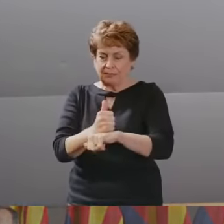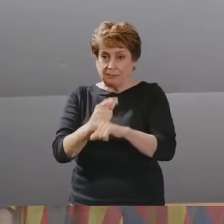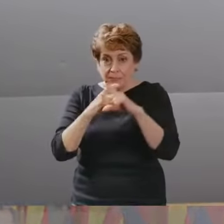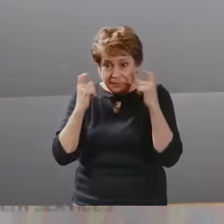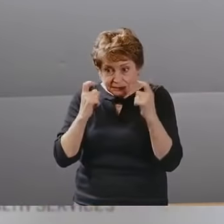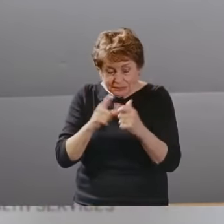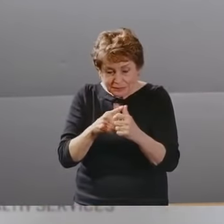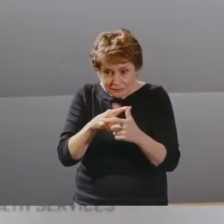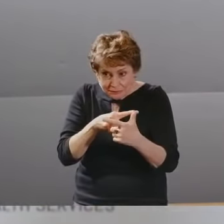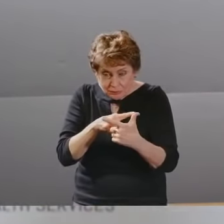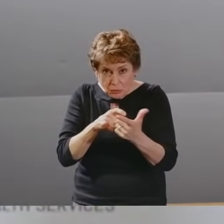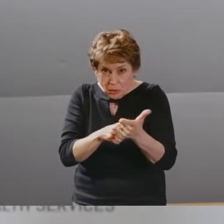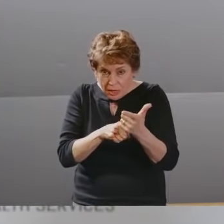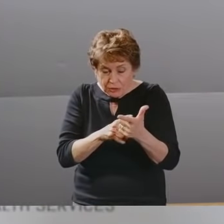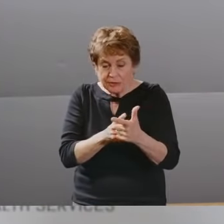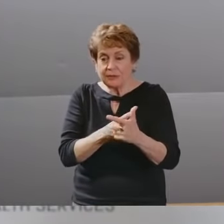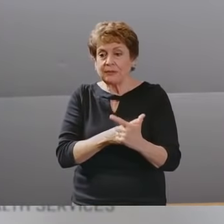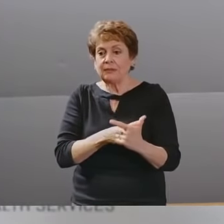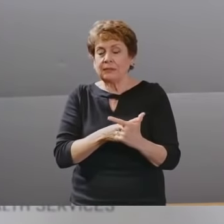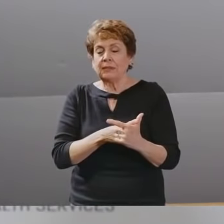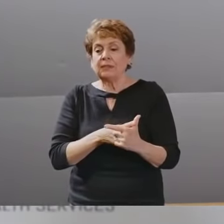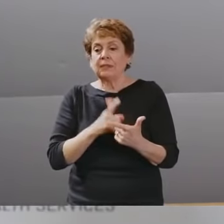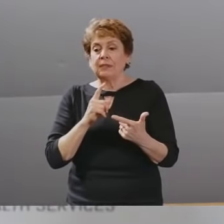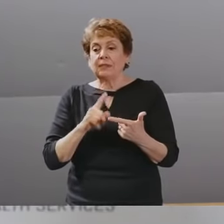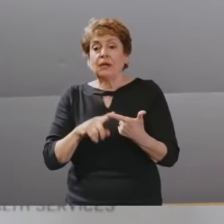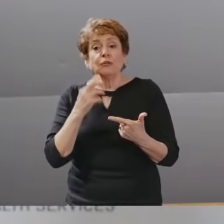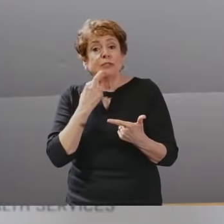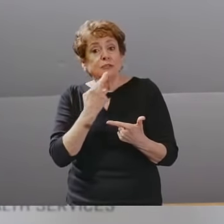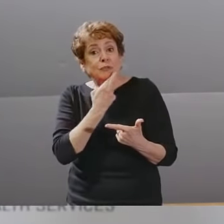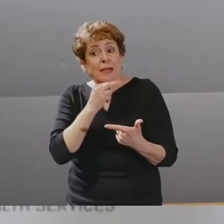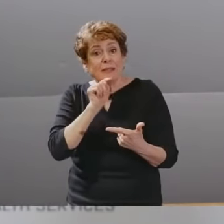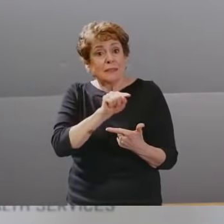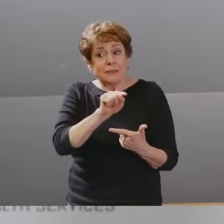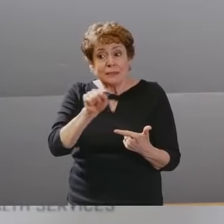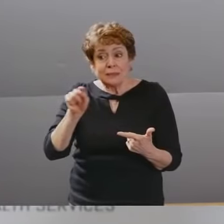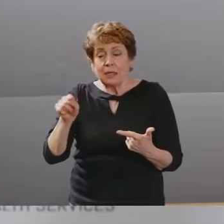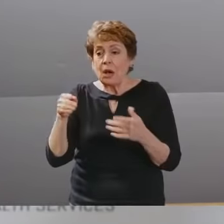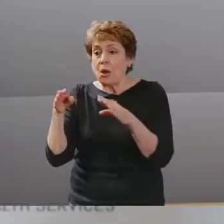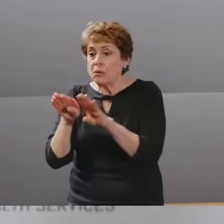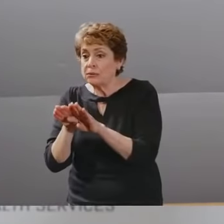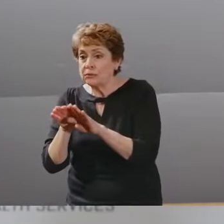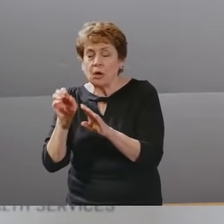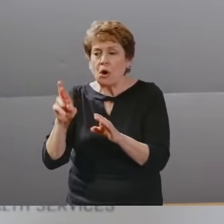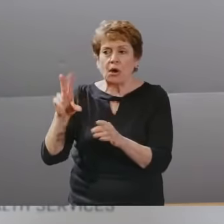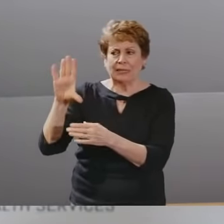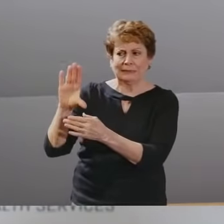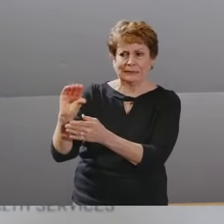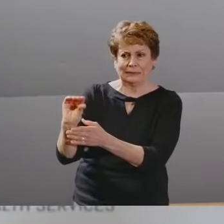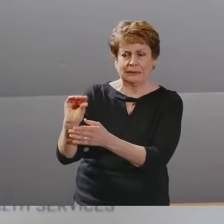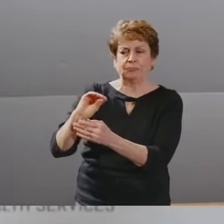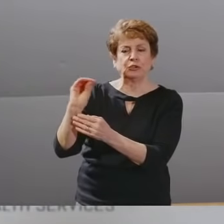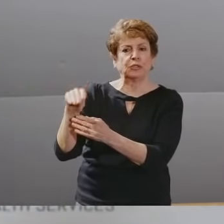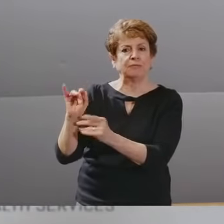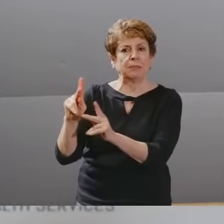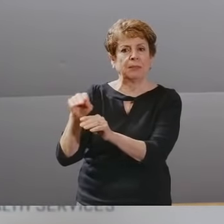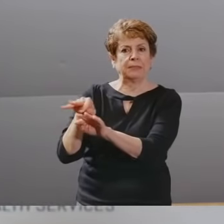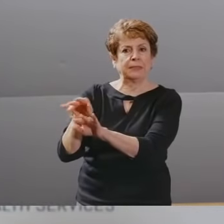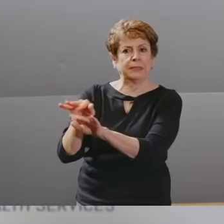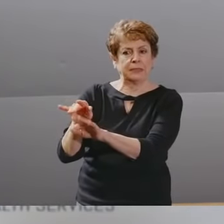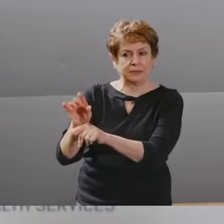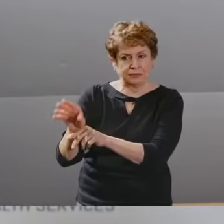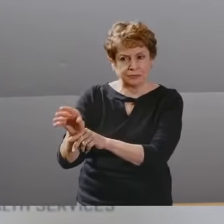reduced capacity inside our restaurants. For a period of time, our gyms and bars were